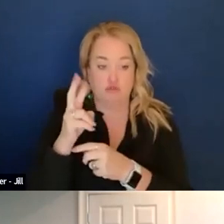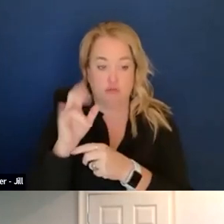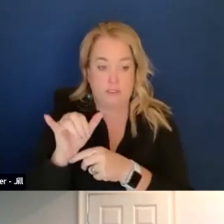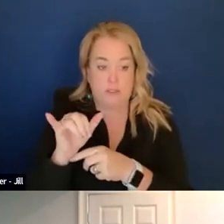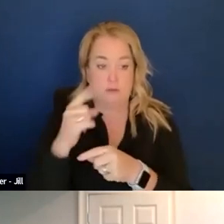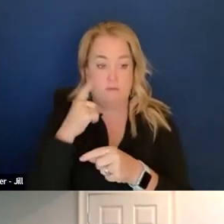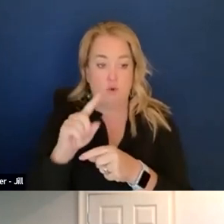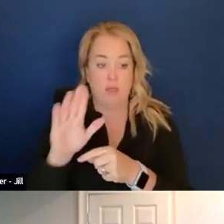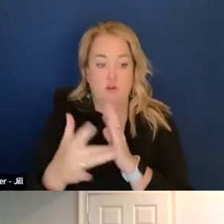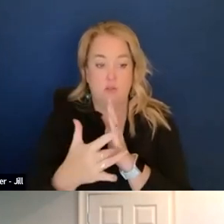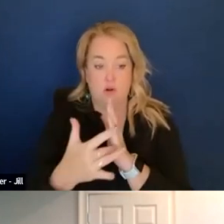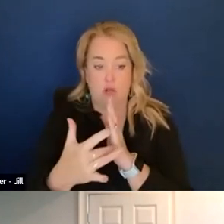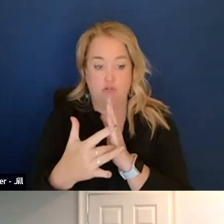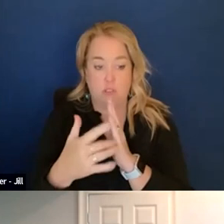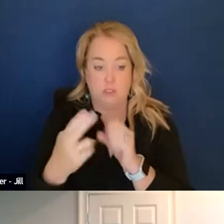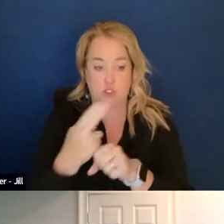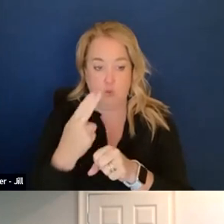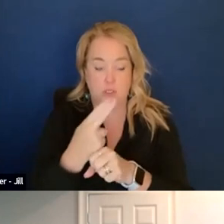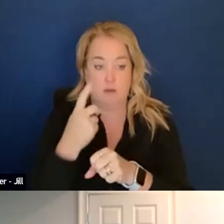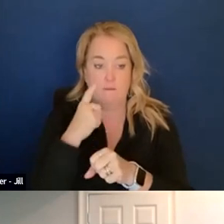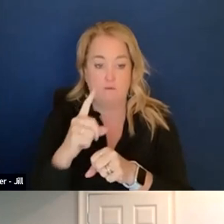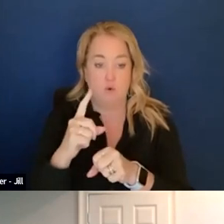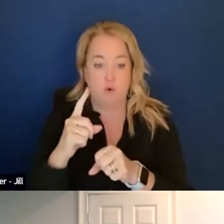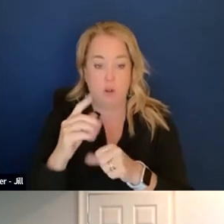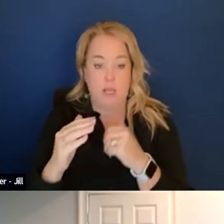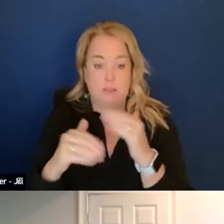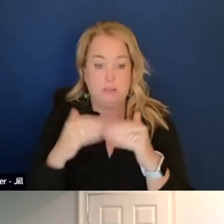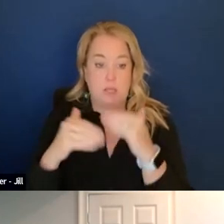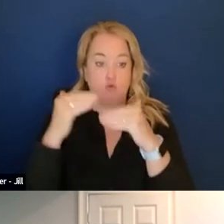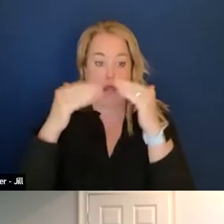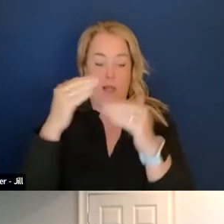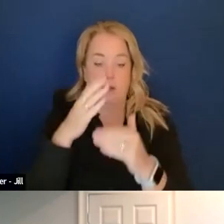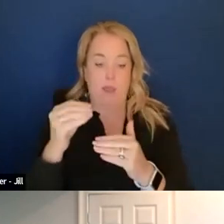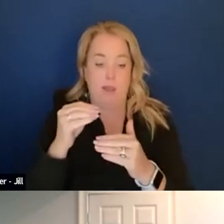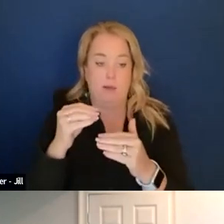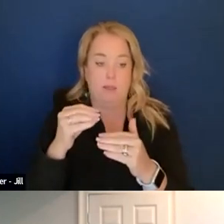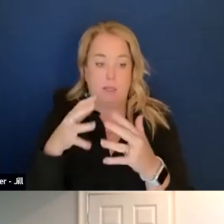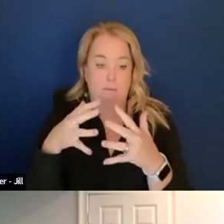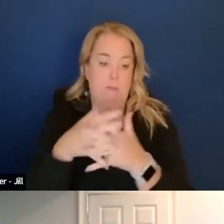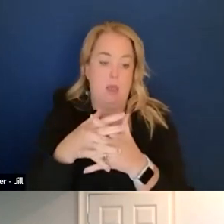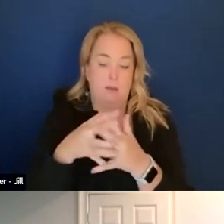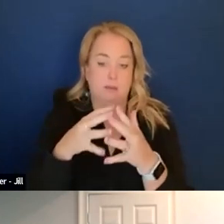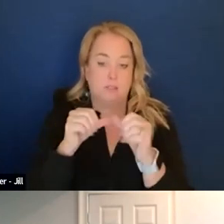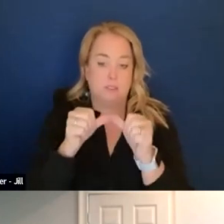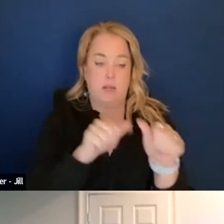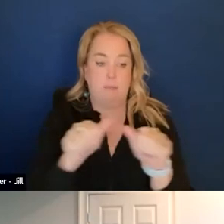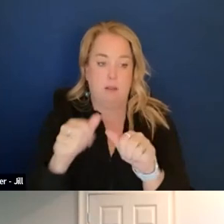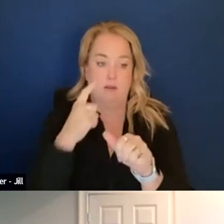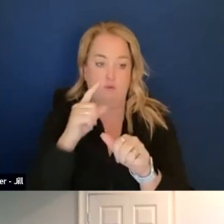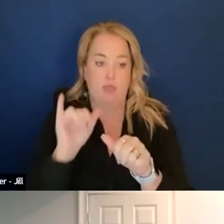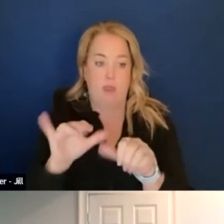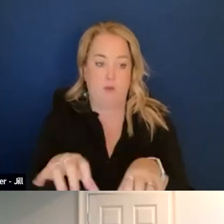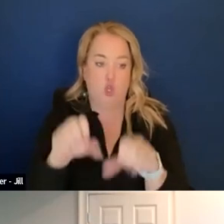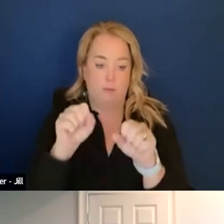the technologies they're using to accelerate and embed sustainability into the procurement process. They're